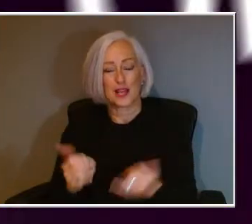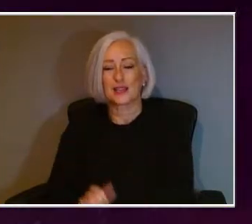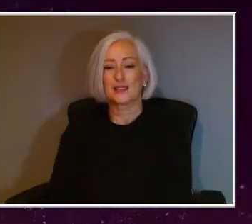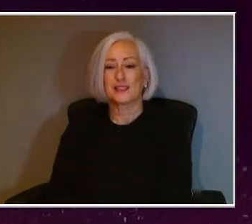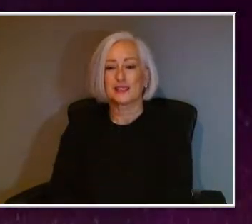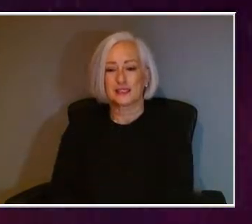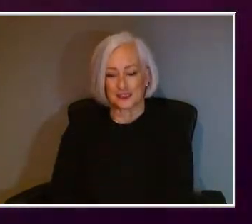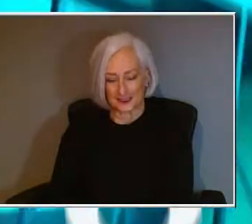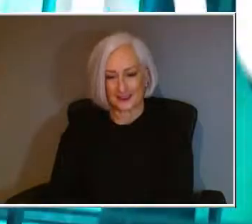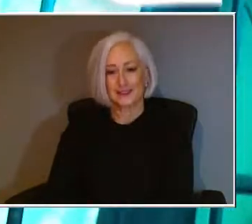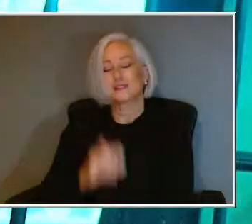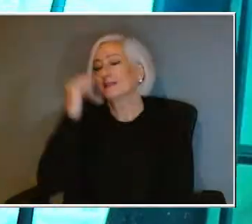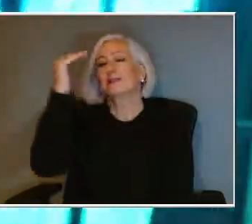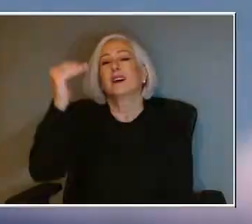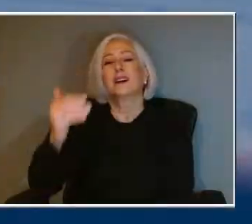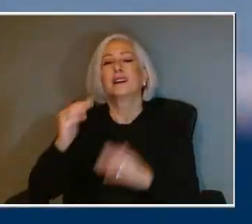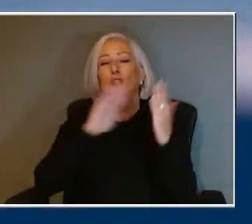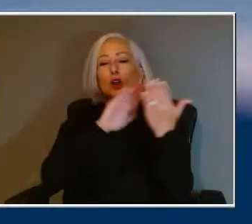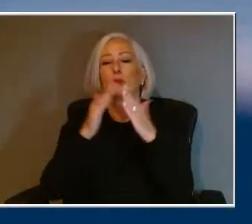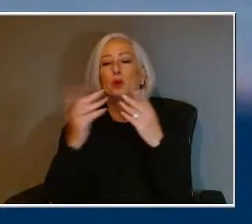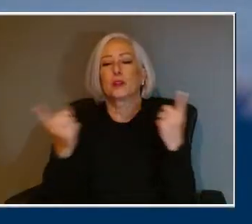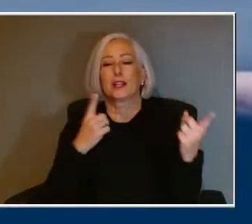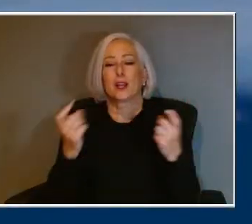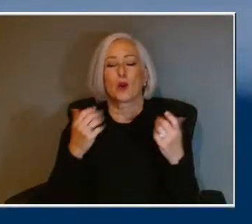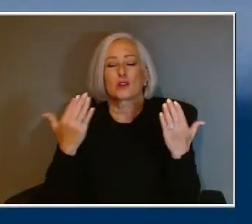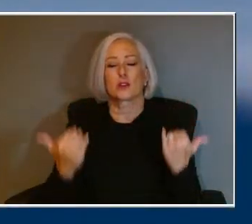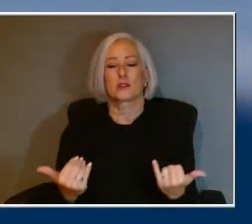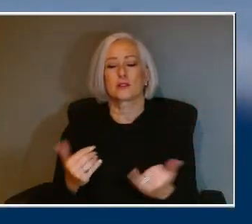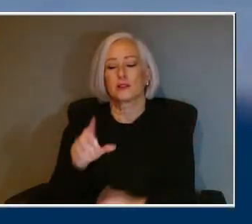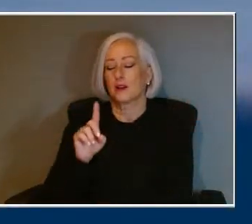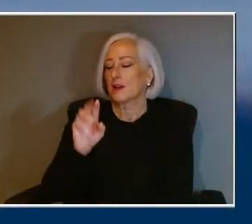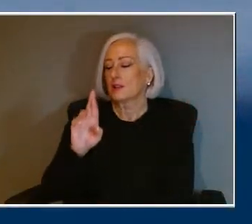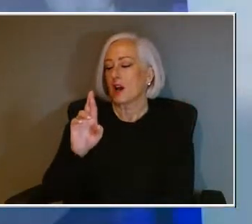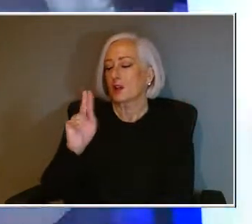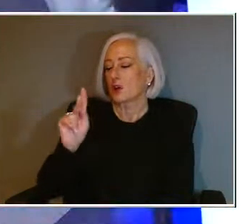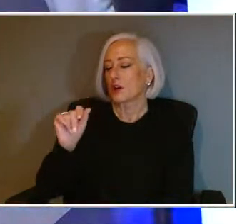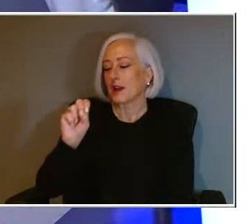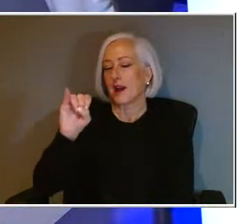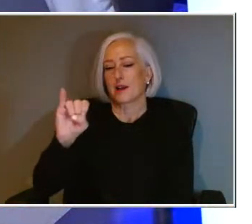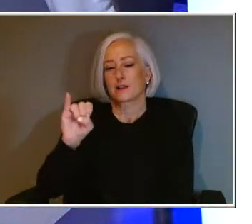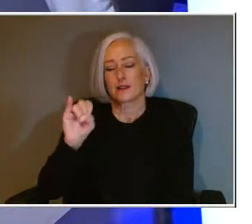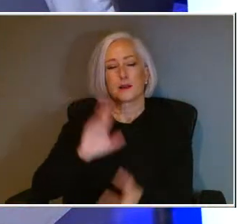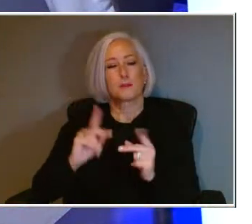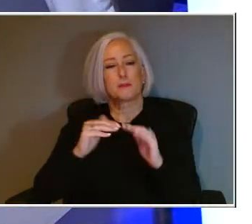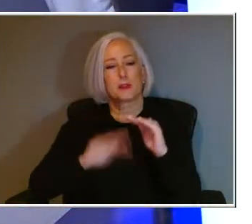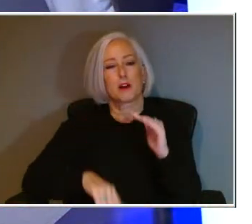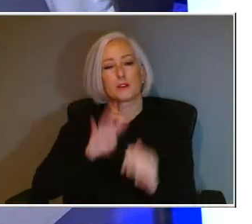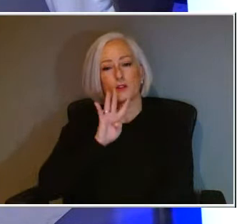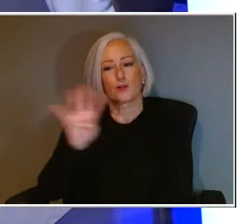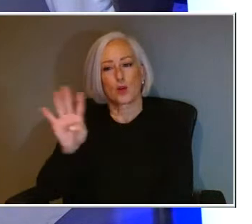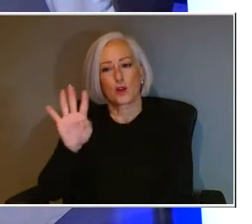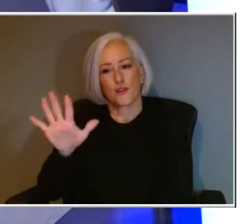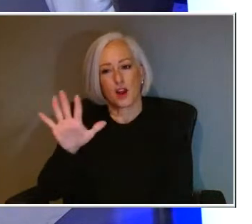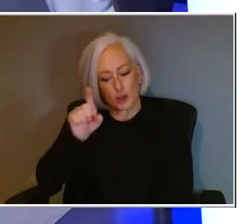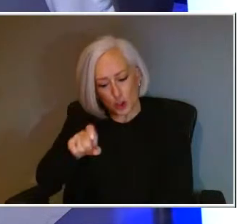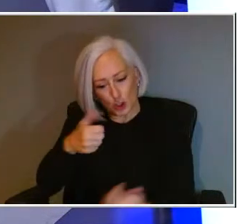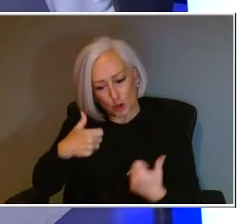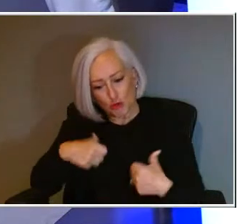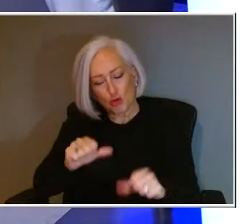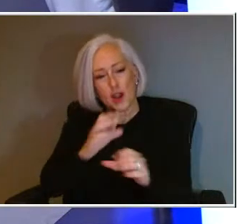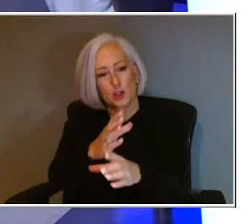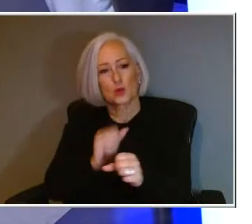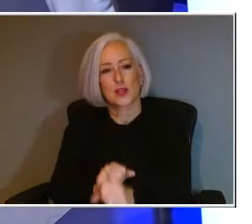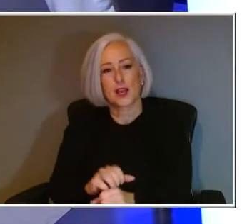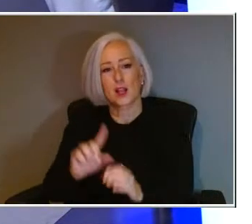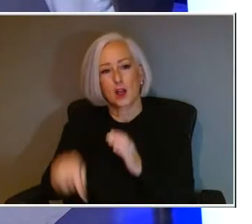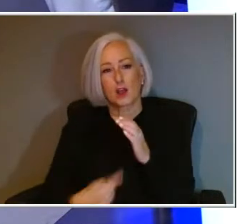Let's get to our community questions. Dr. Kasi, do you think people under the age of 45 should be trying to get a colonoscopy? How does